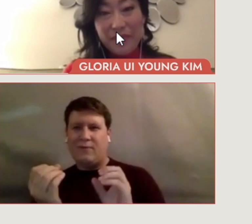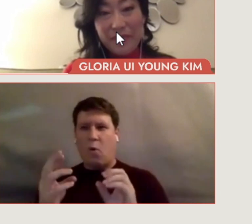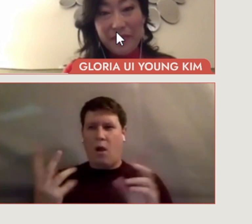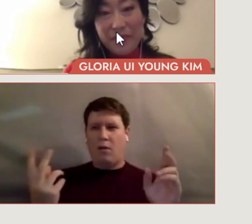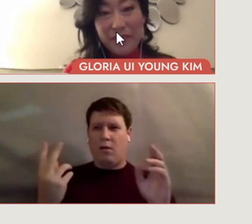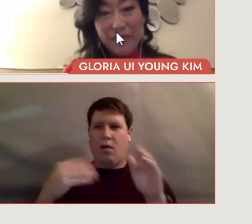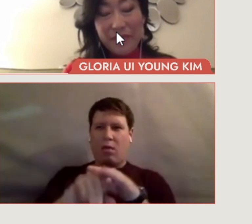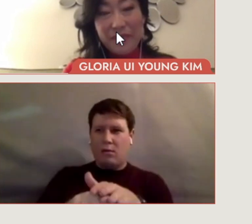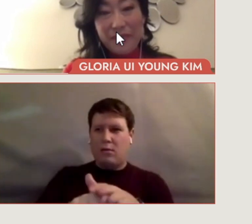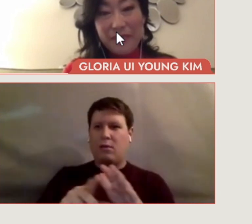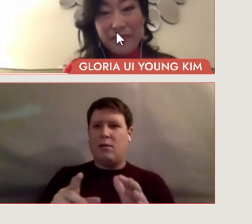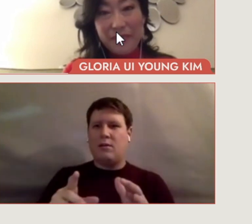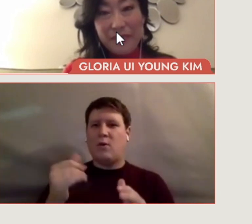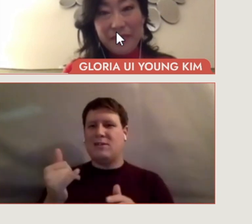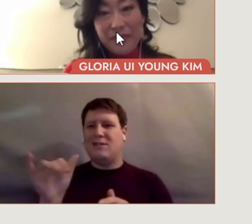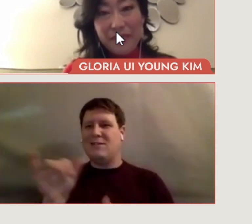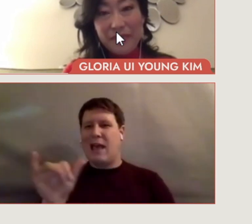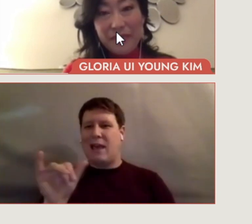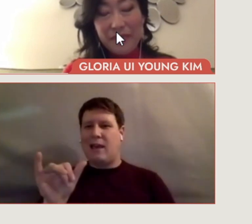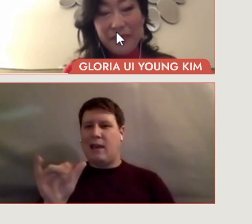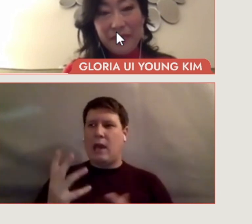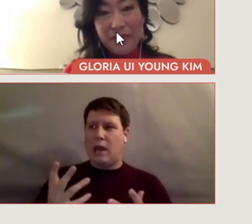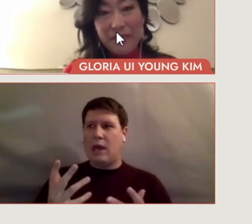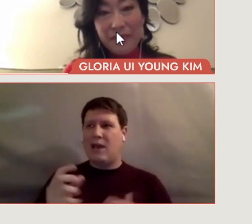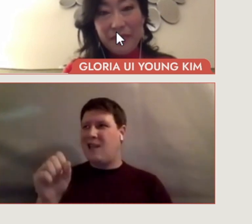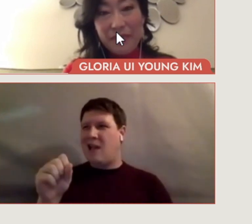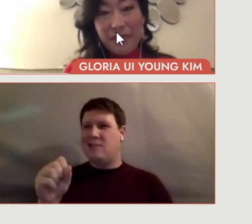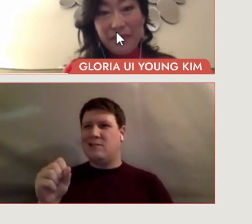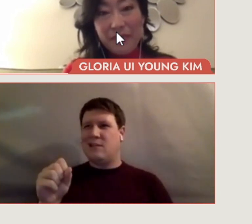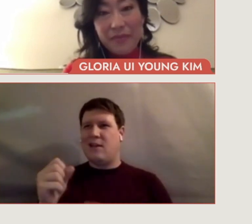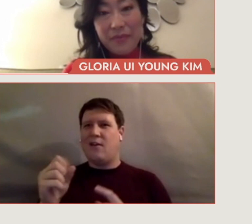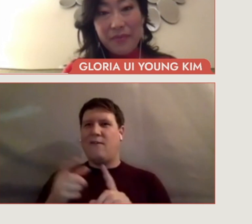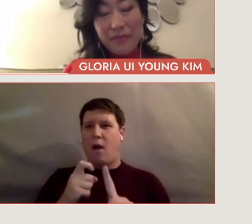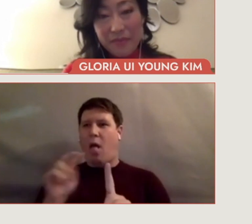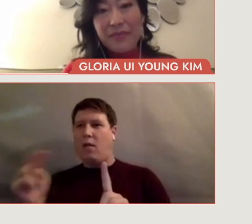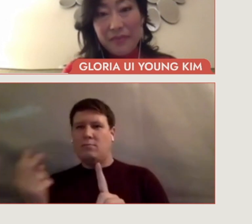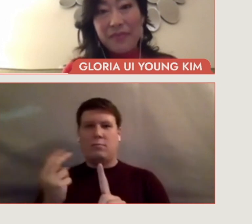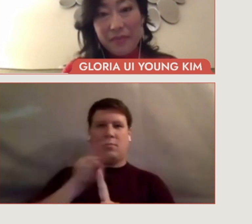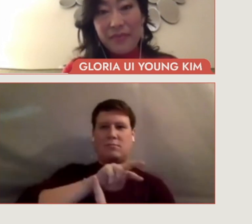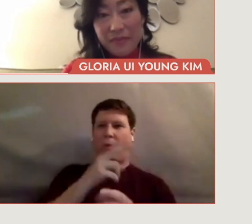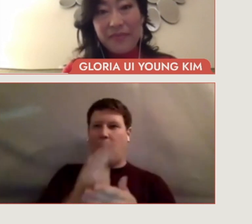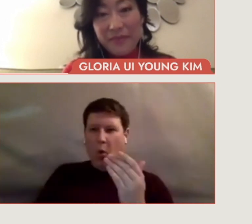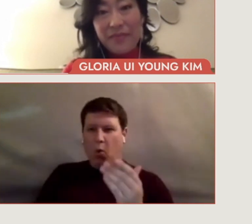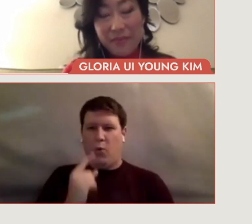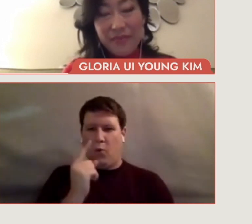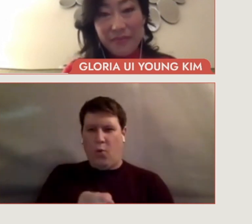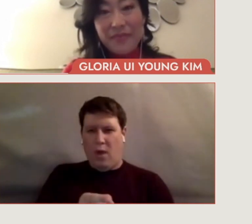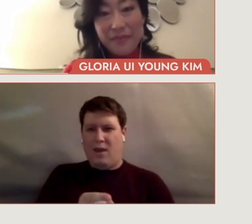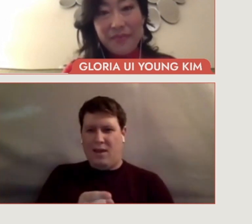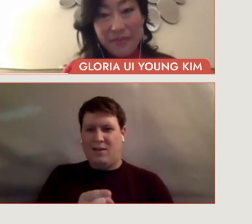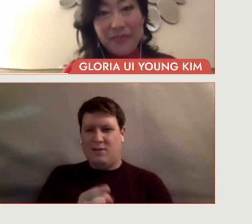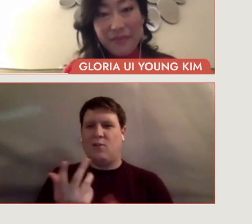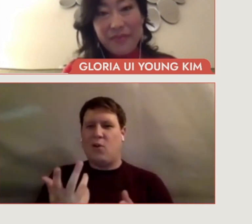And then this film is actually kind of like it's told from Mona and Deborah's perspective, right? And it's this kind